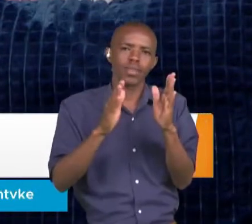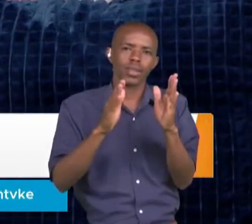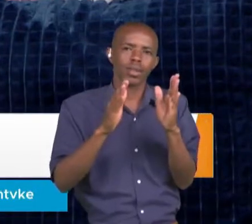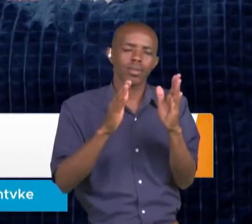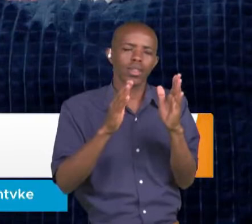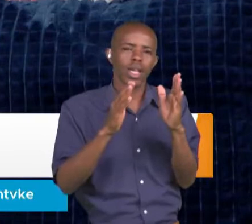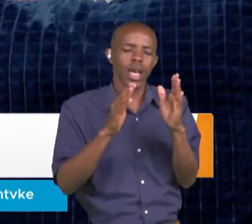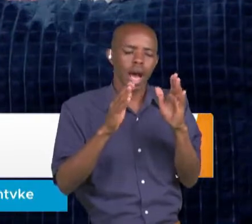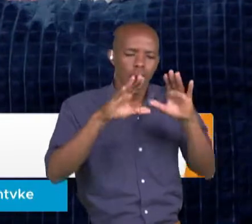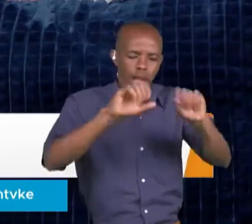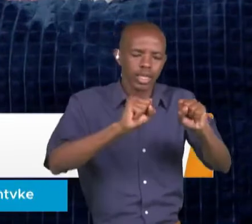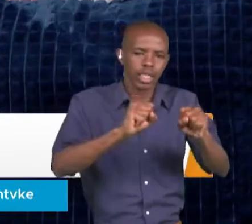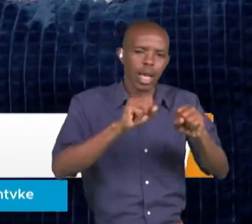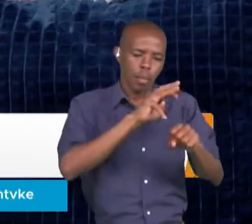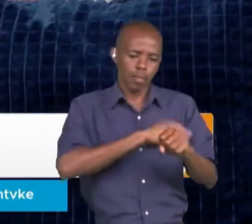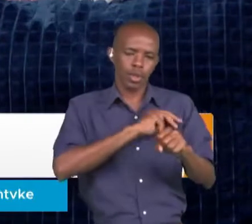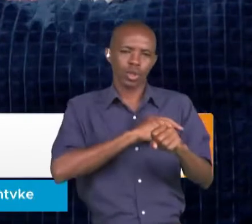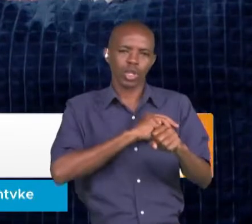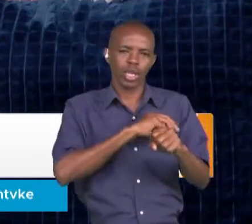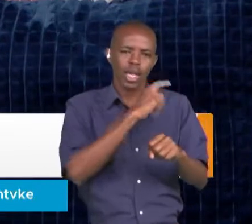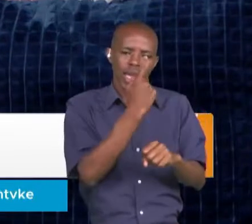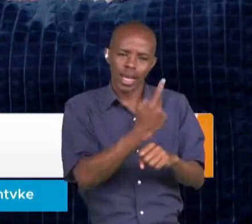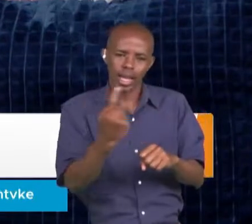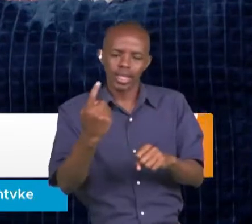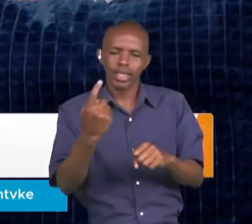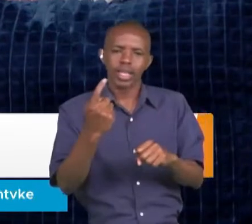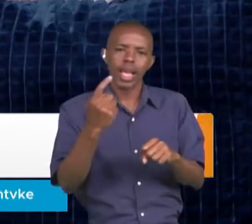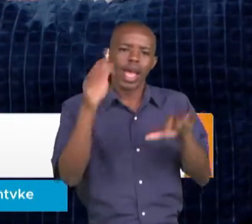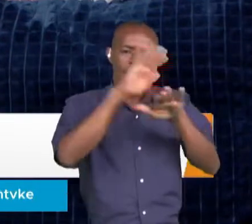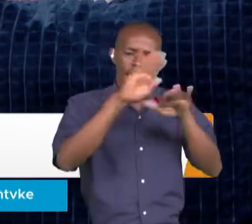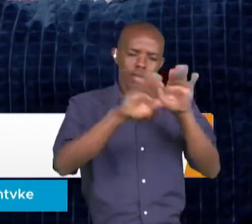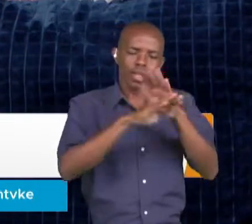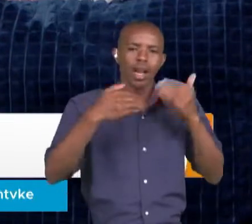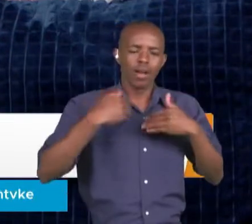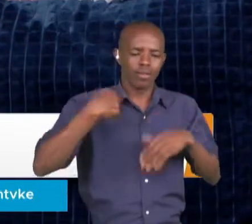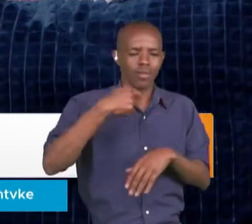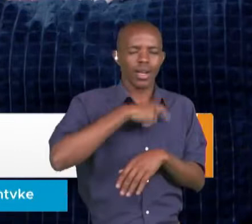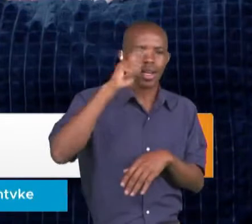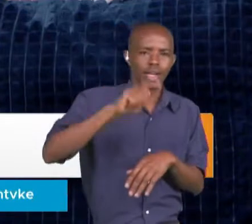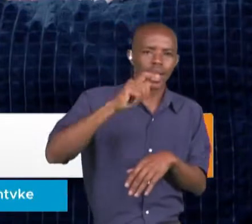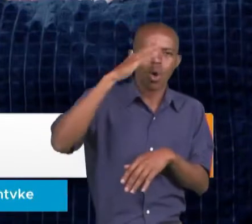hijack mission. Yeah. We have everything we need. The truth of the fact is that